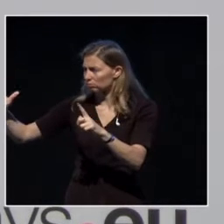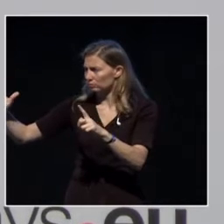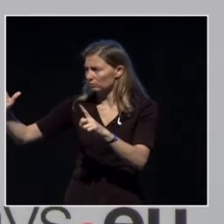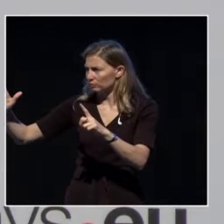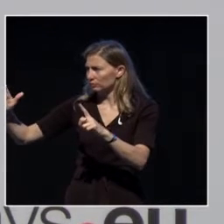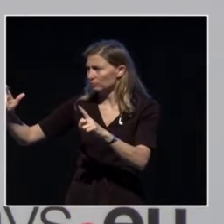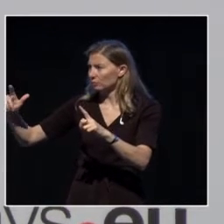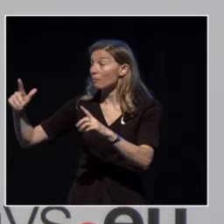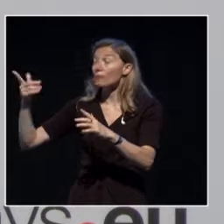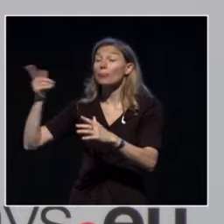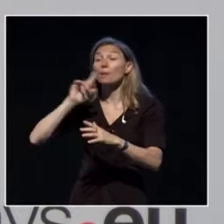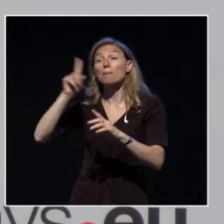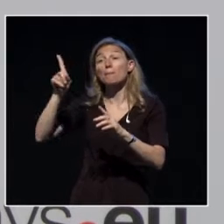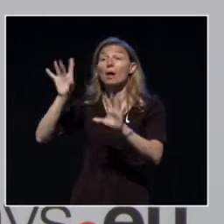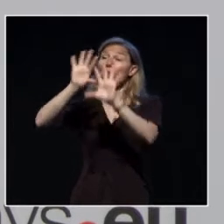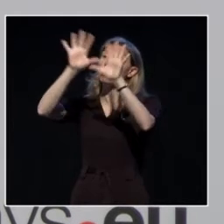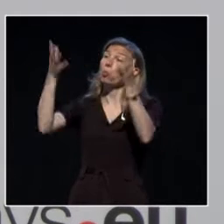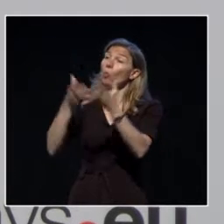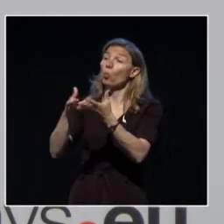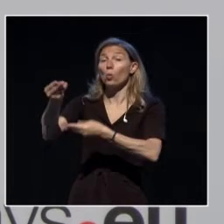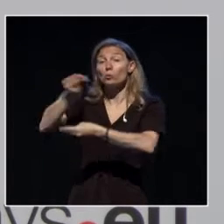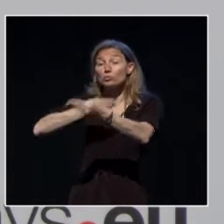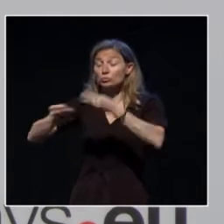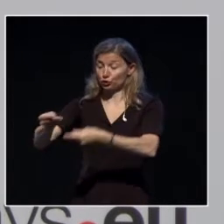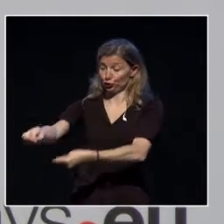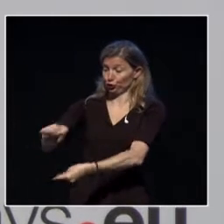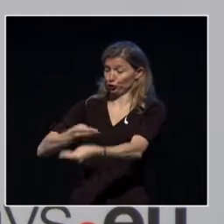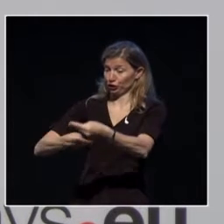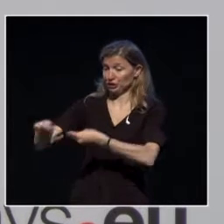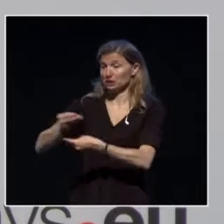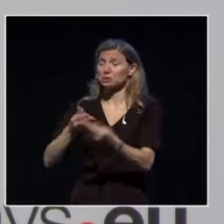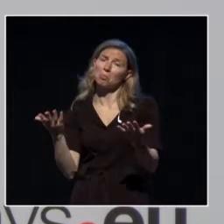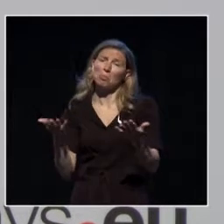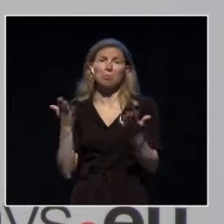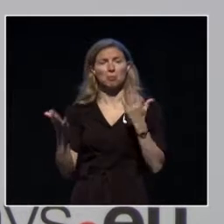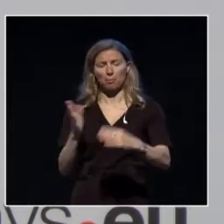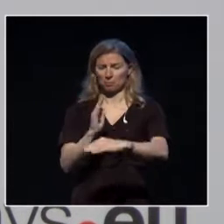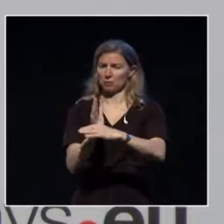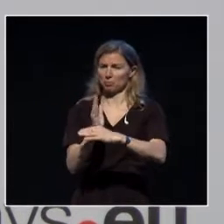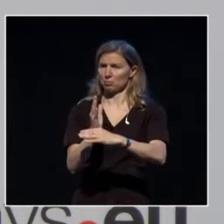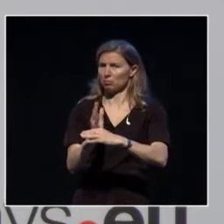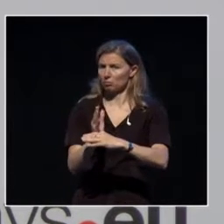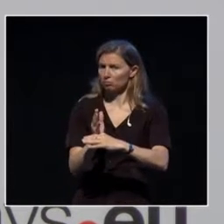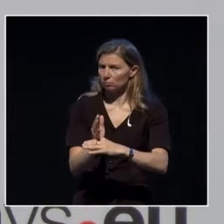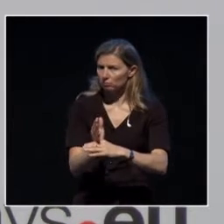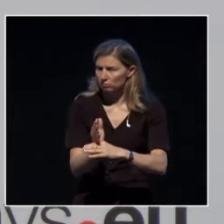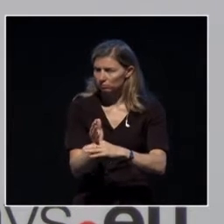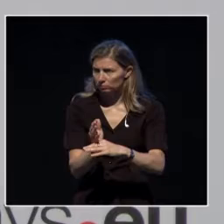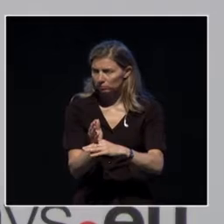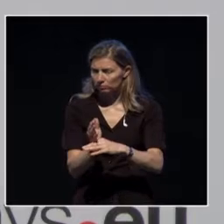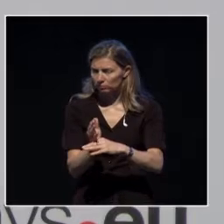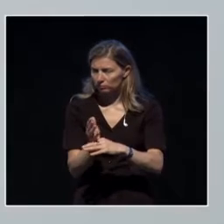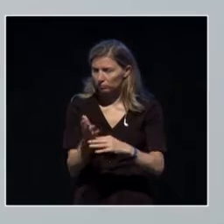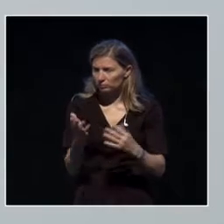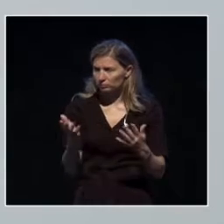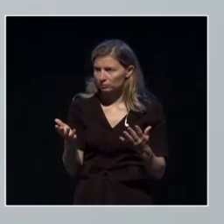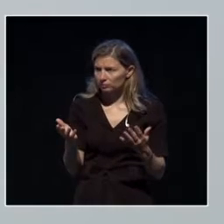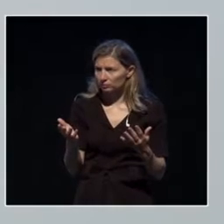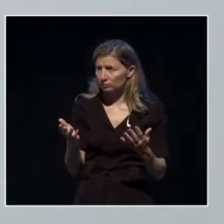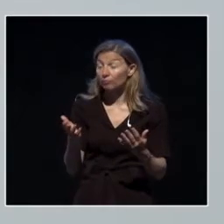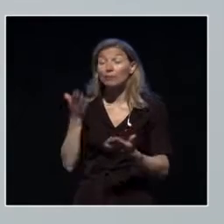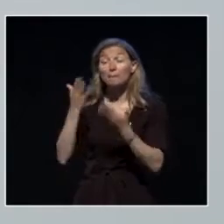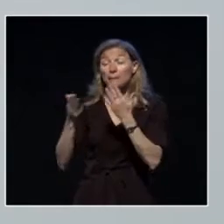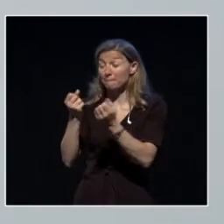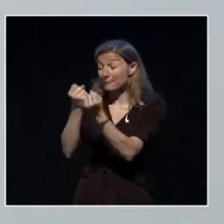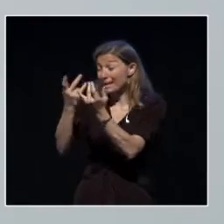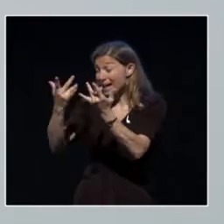in wholesale and retail trade, you may have a vast proportion of